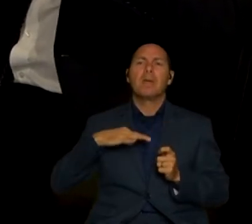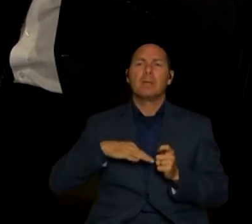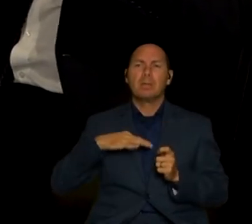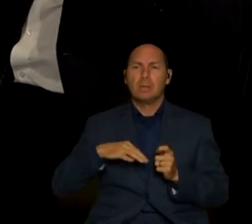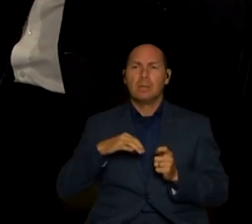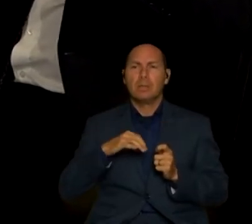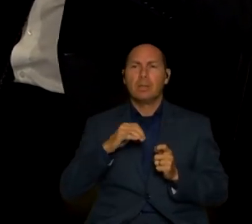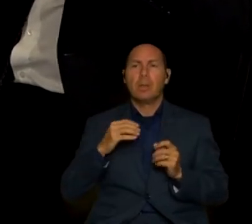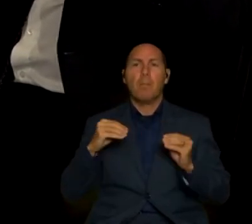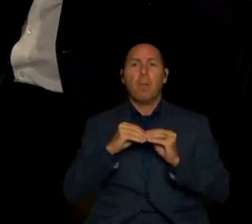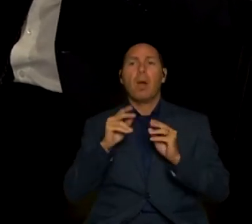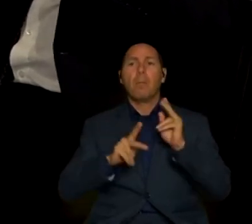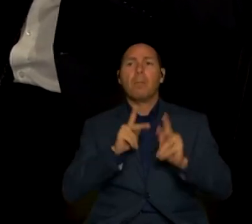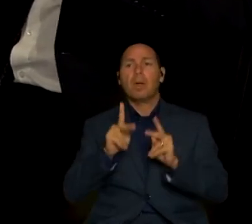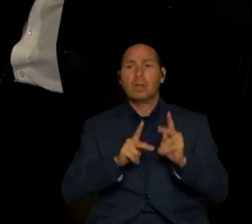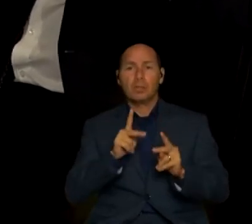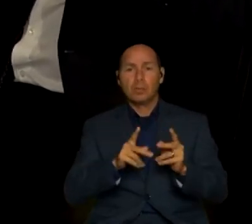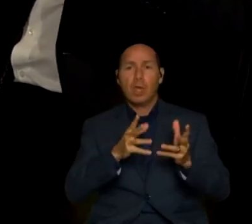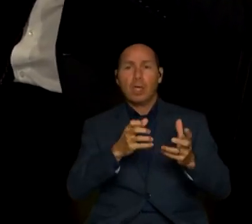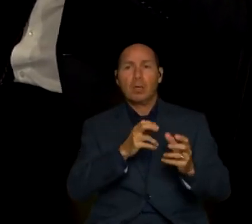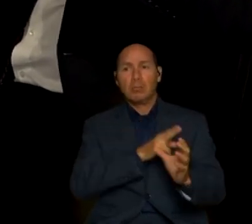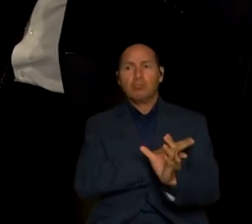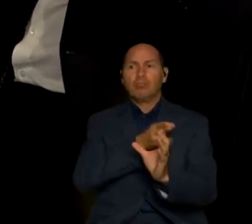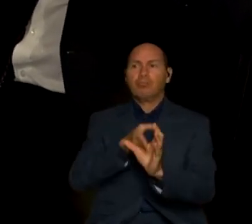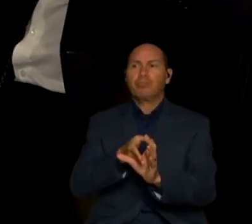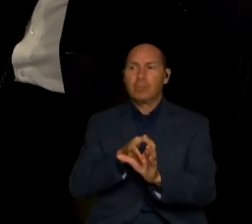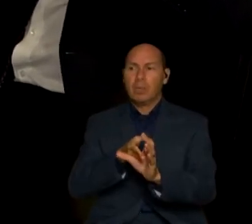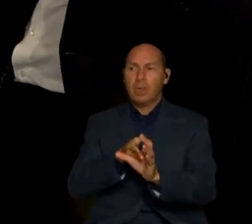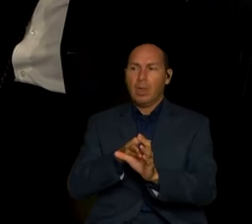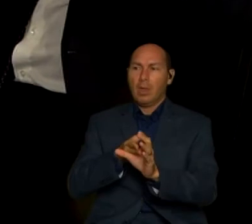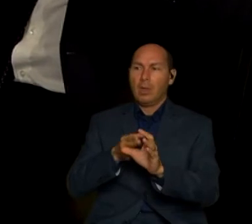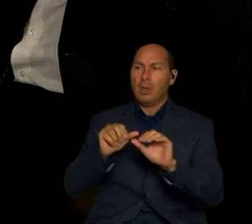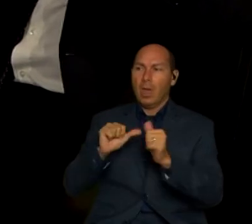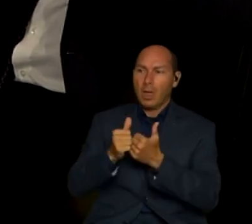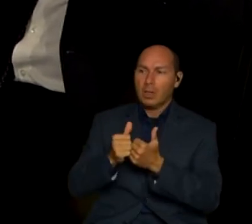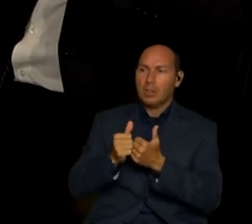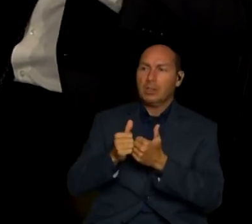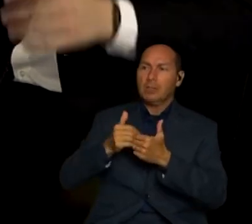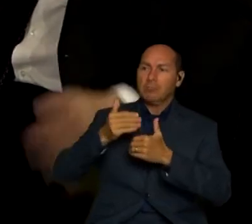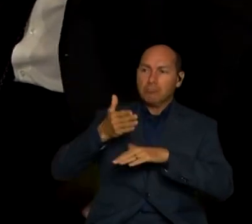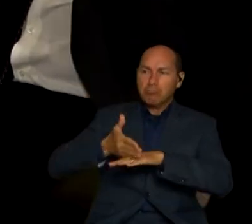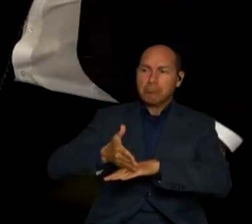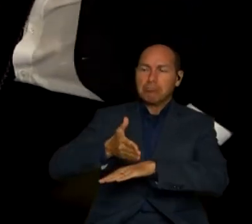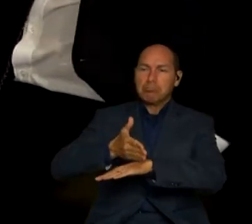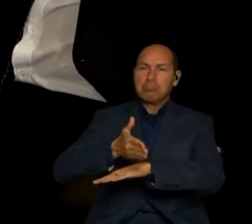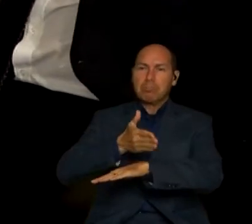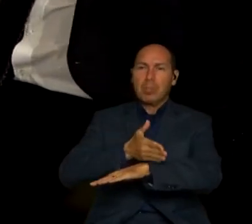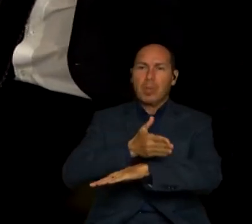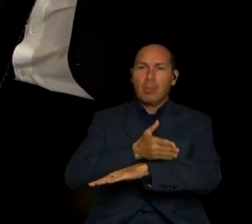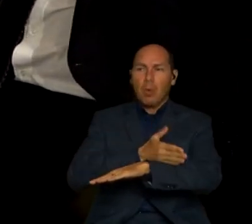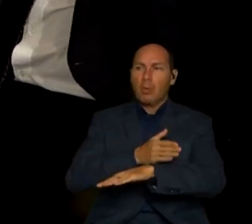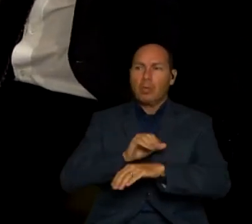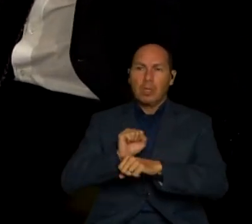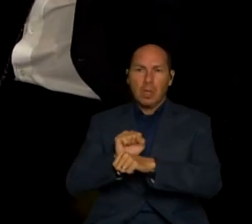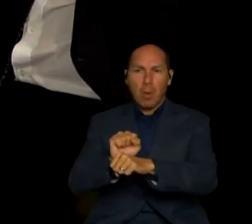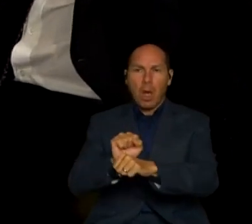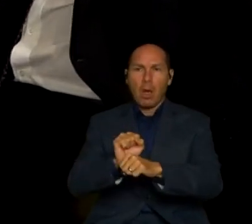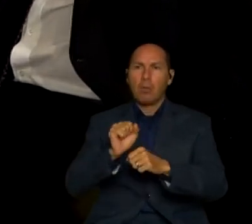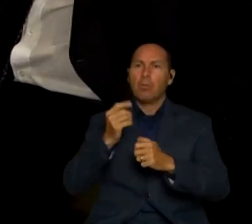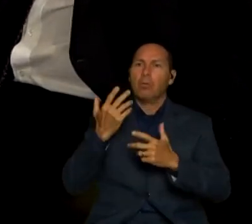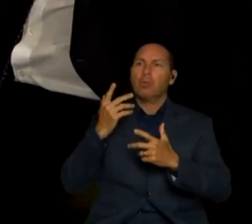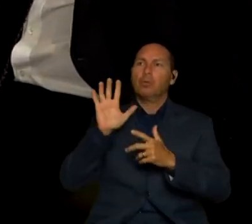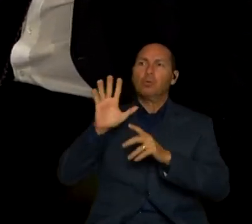an agency that has been improving its processes and improving its view and its mission across the